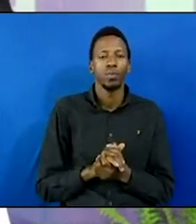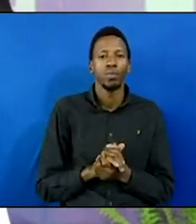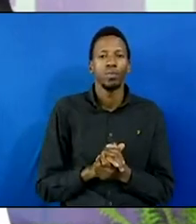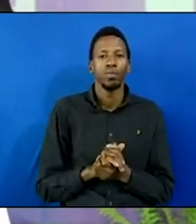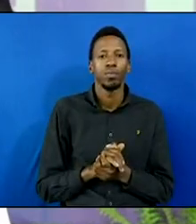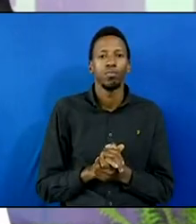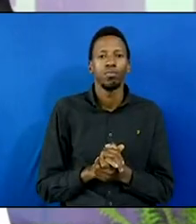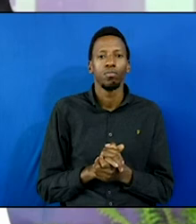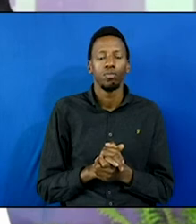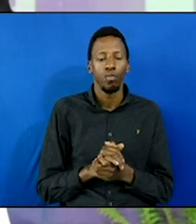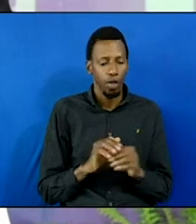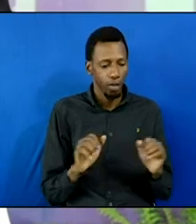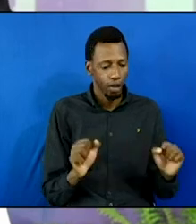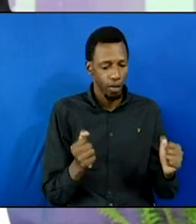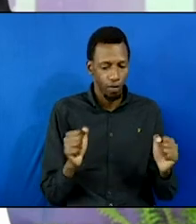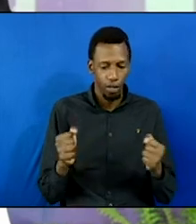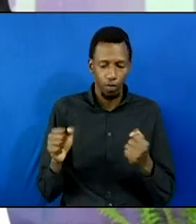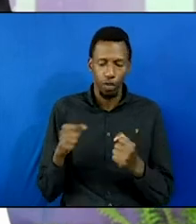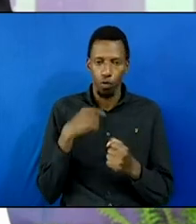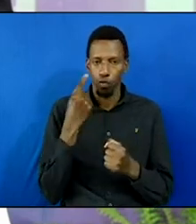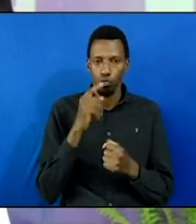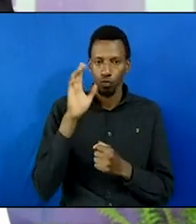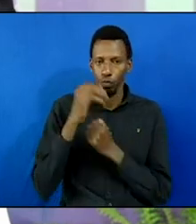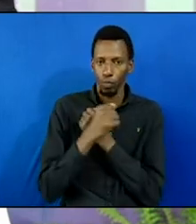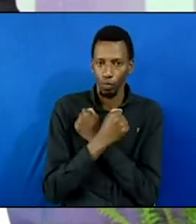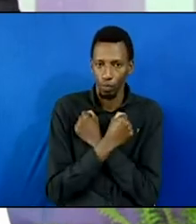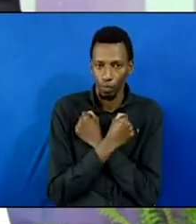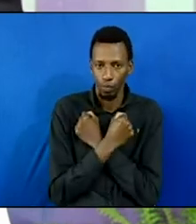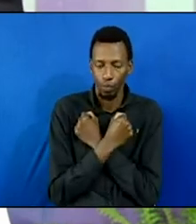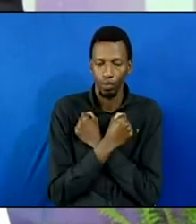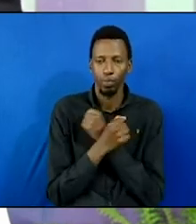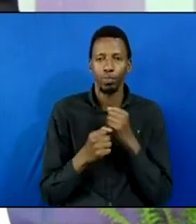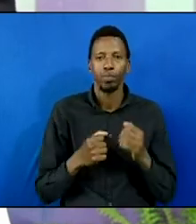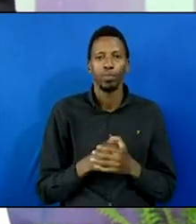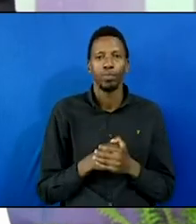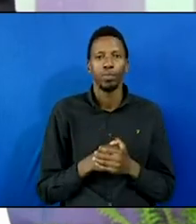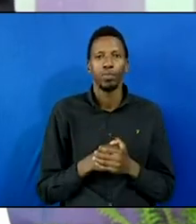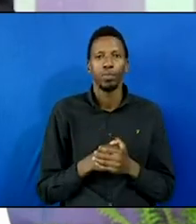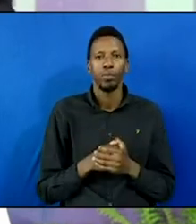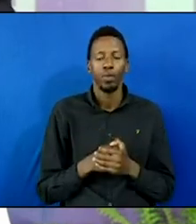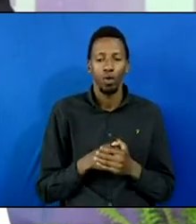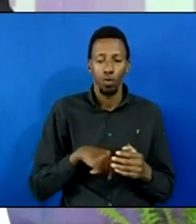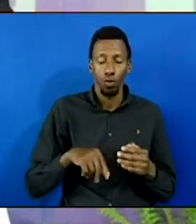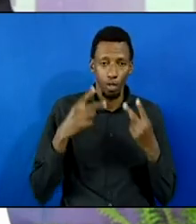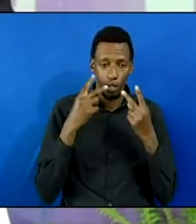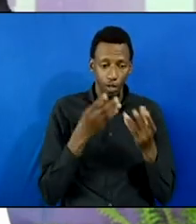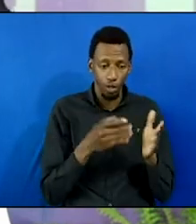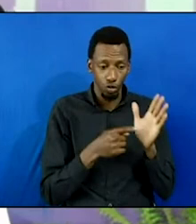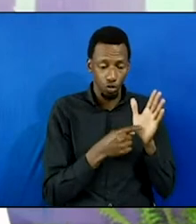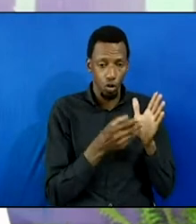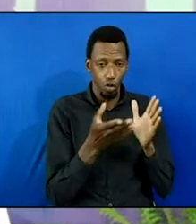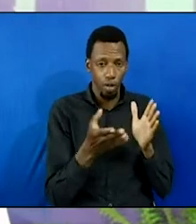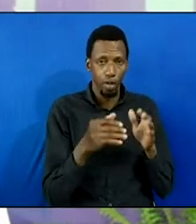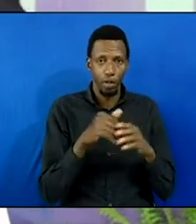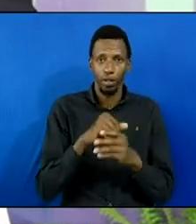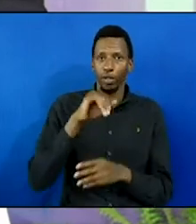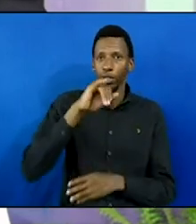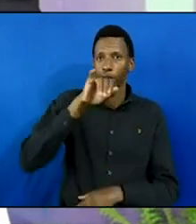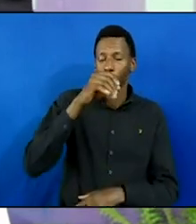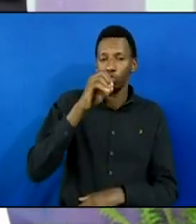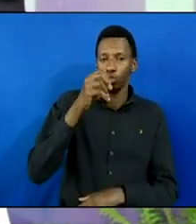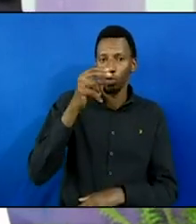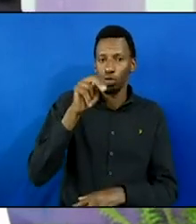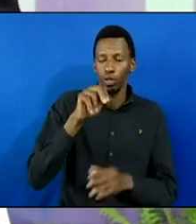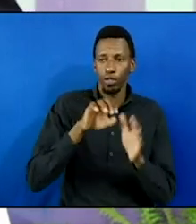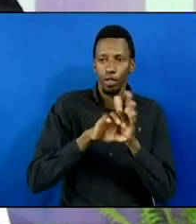preserves those ones whom he loves, and we see it expressed in the text that John gives us in John